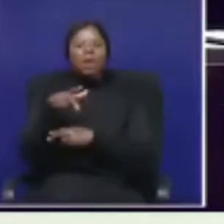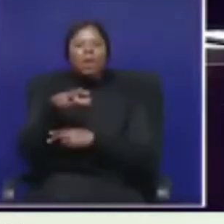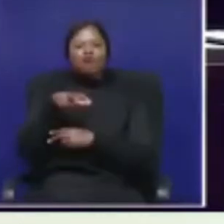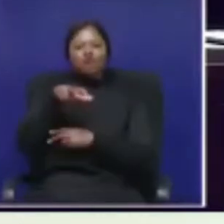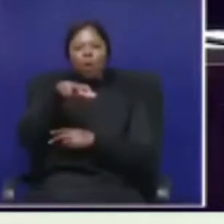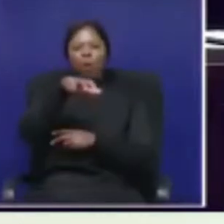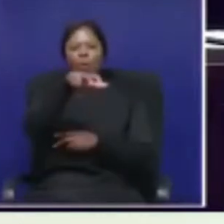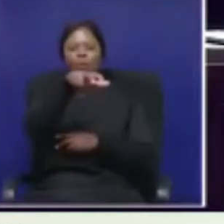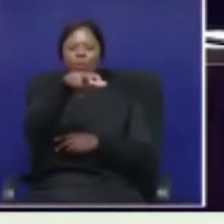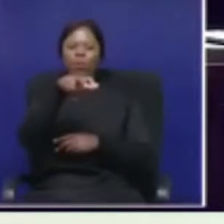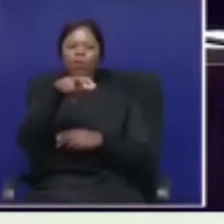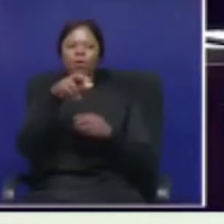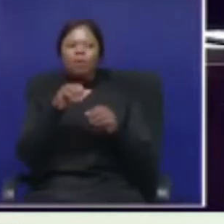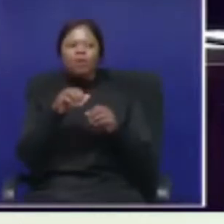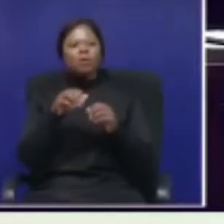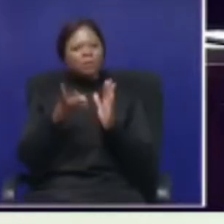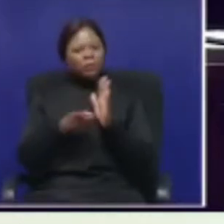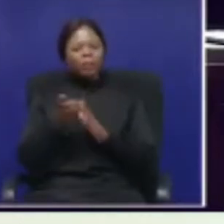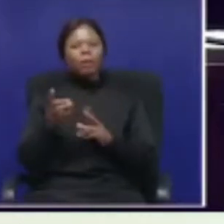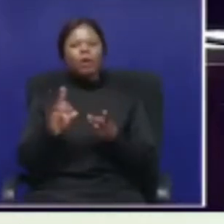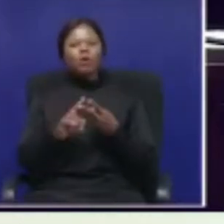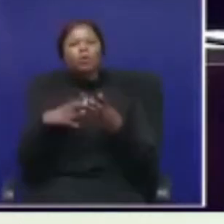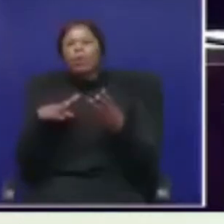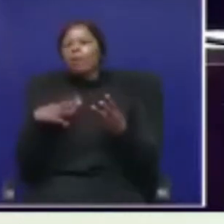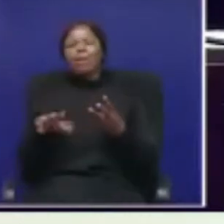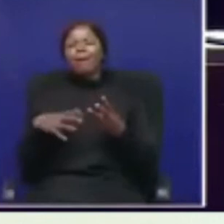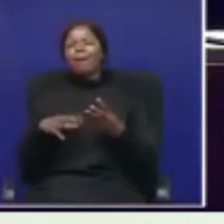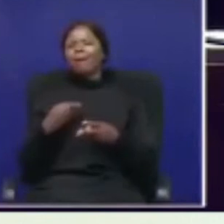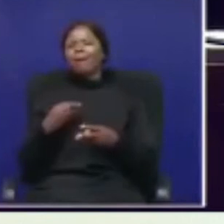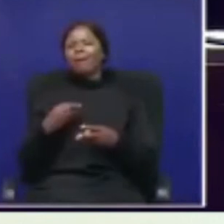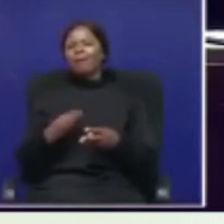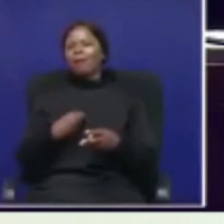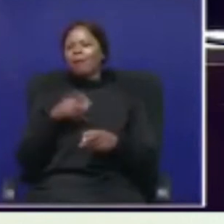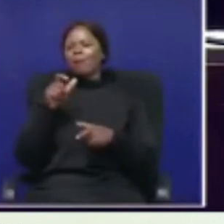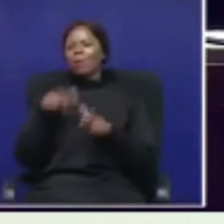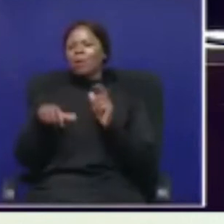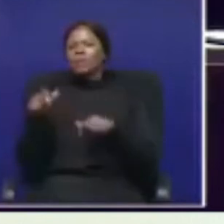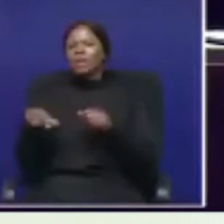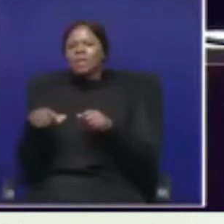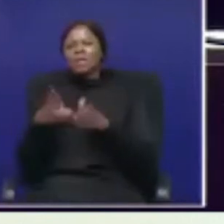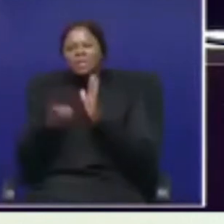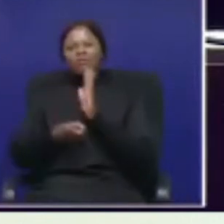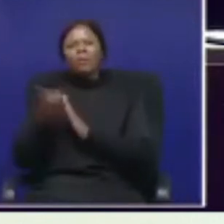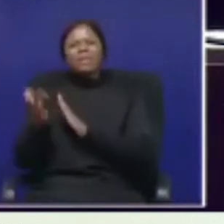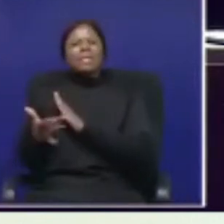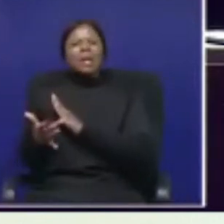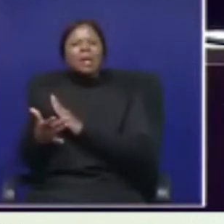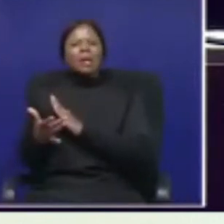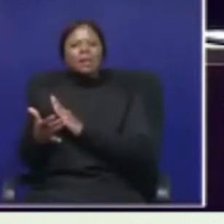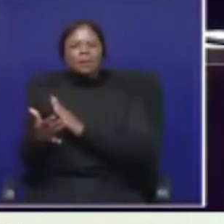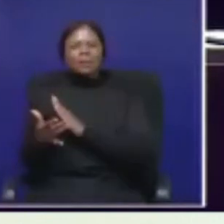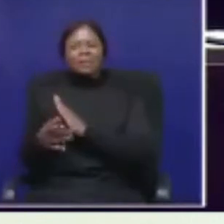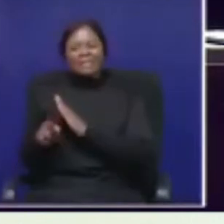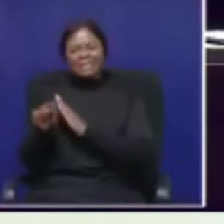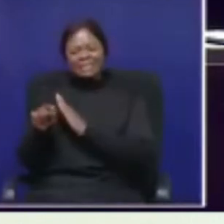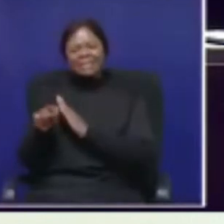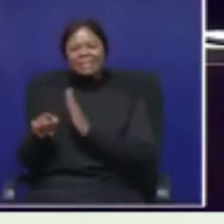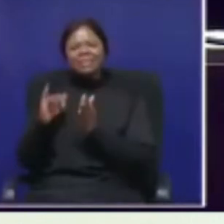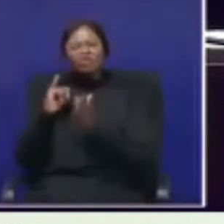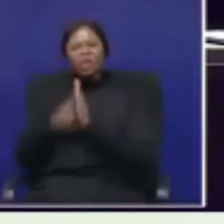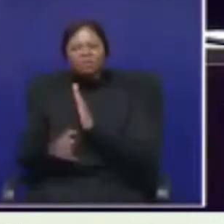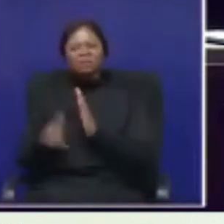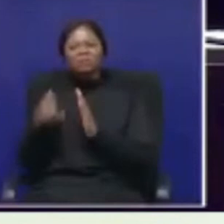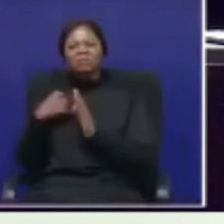woman in KwaMashu designs the next fintech solution for informal traders. That is not fiction. That is what being part of the fourth